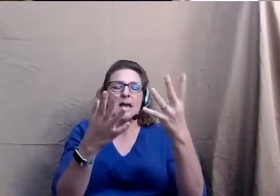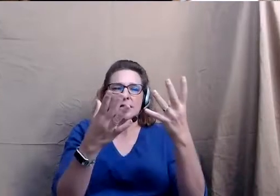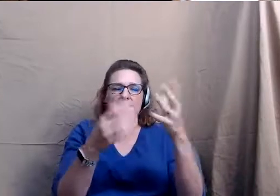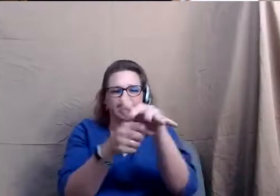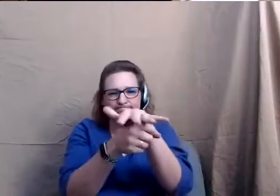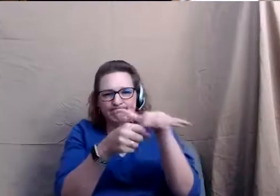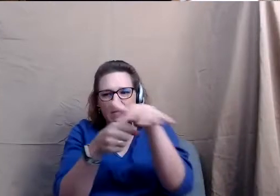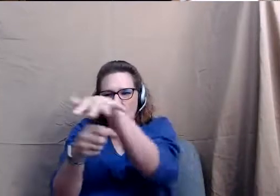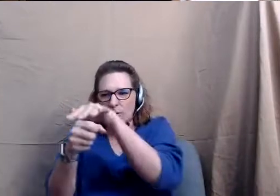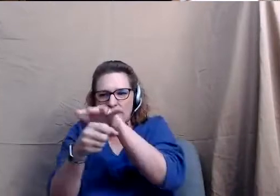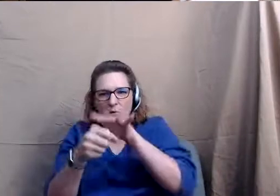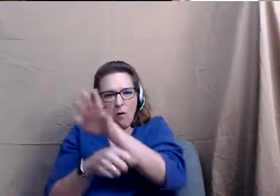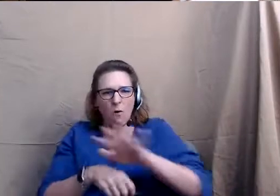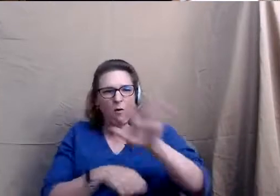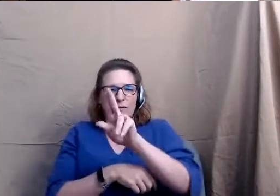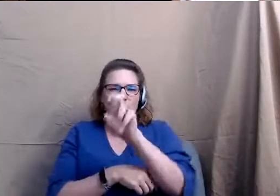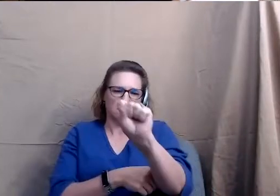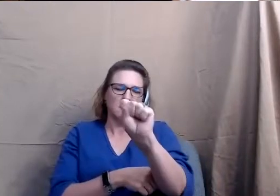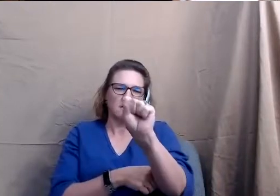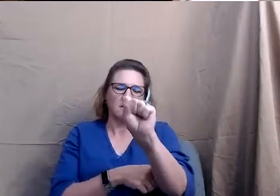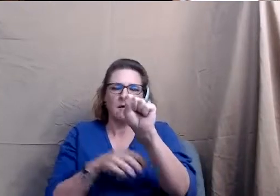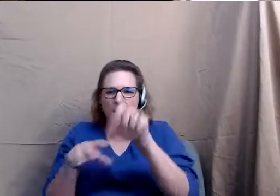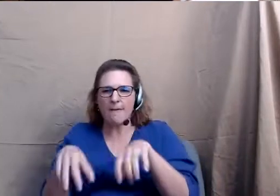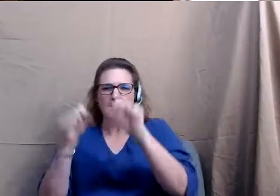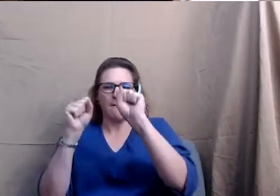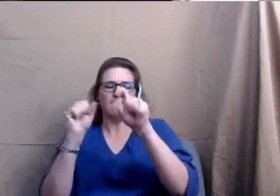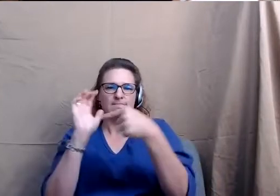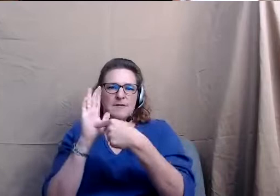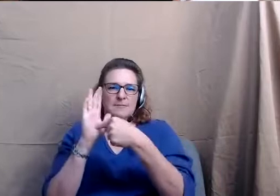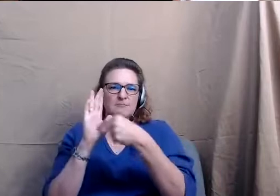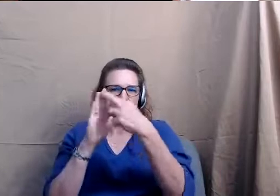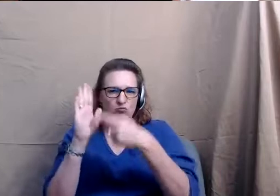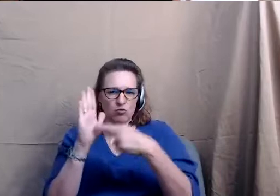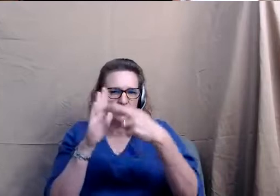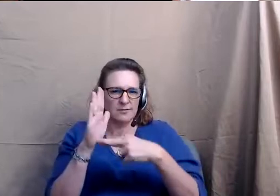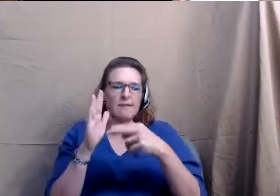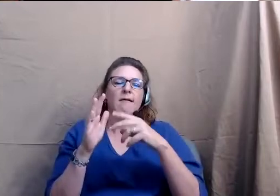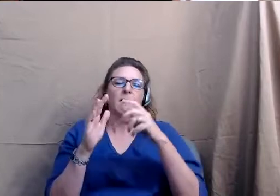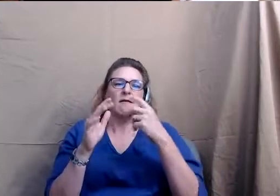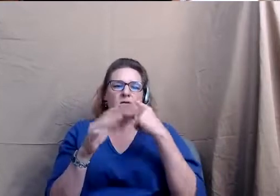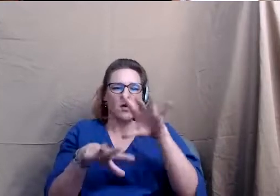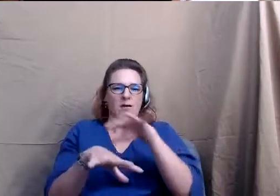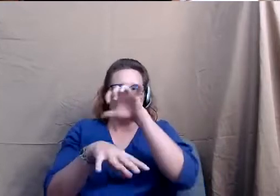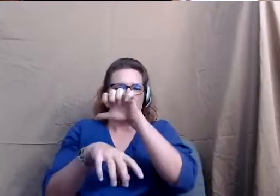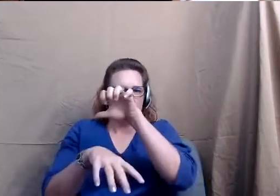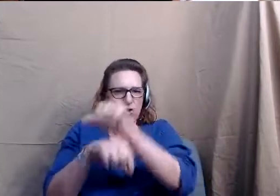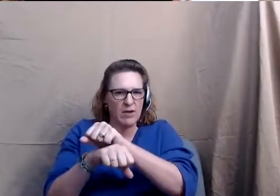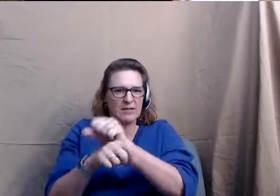the United States start to adopt these policies. Now let me just explain what I mean when I say